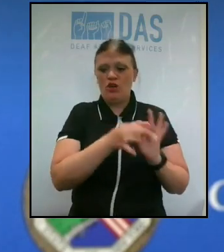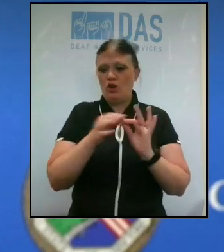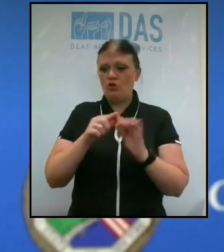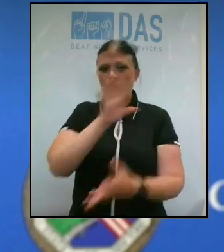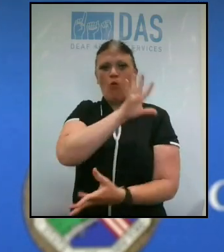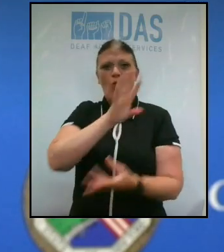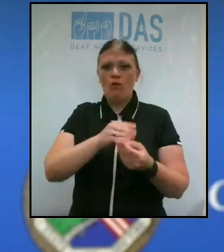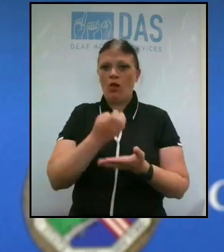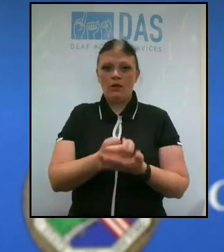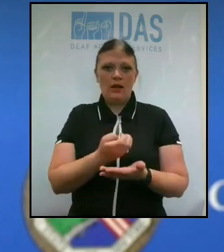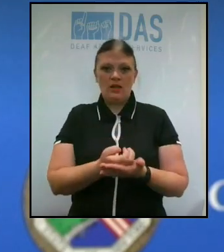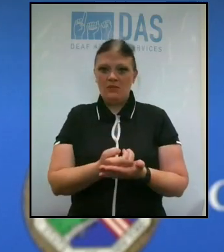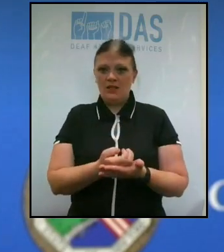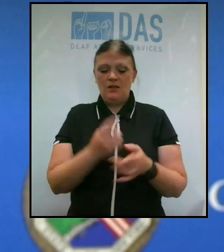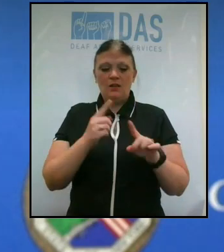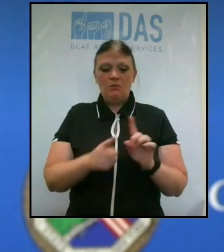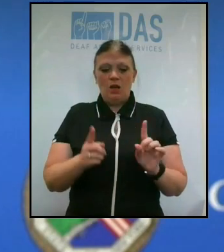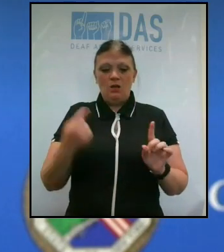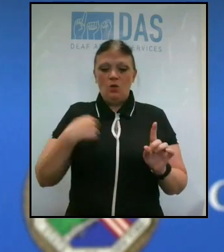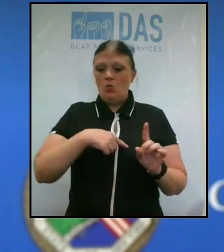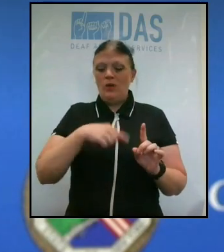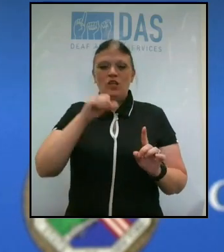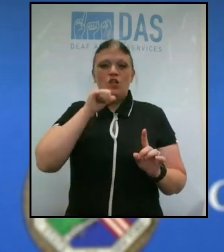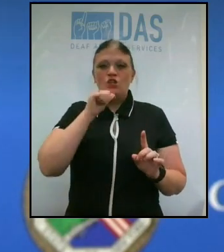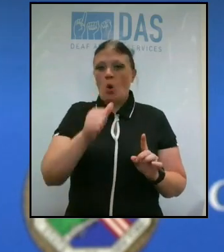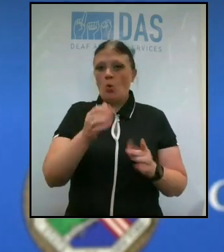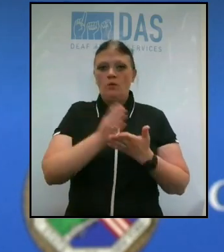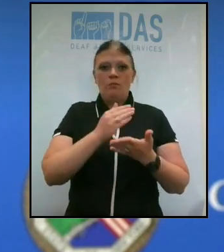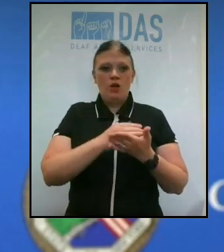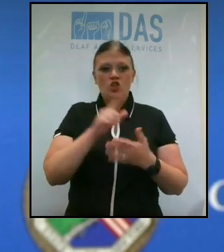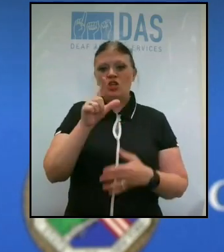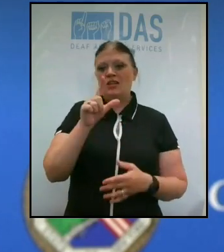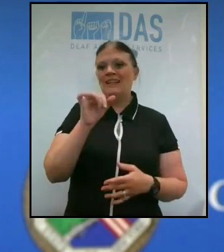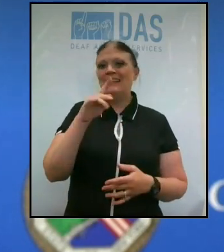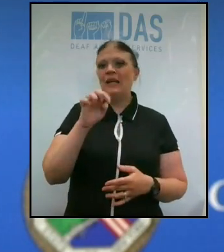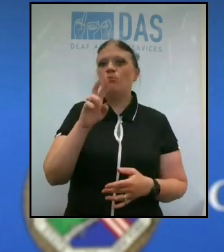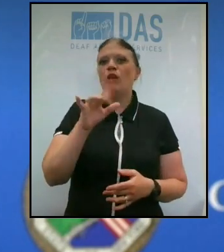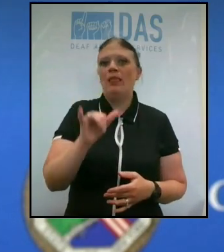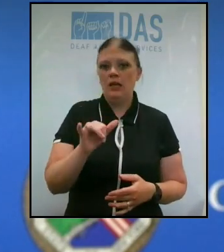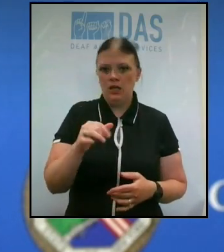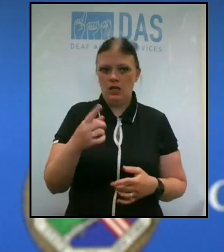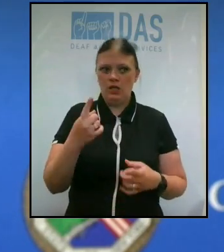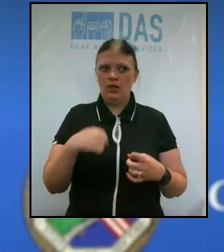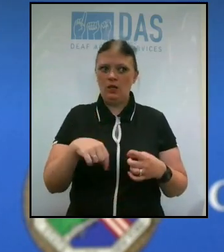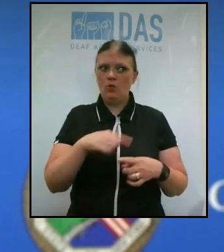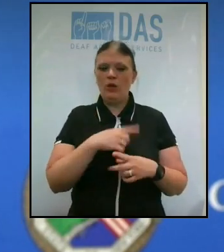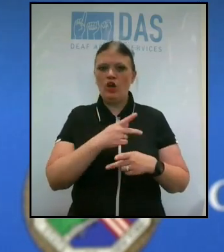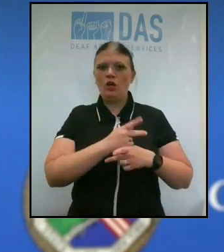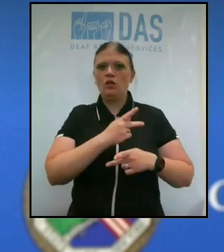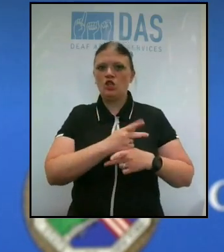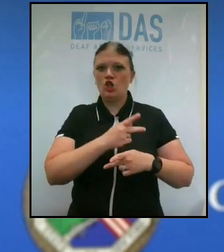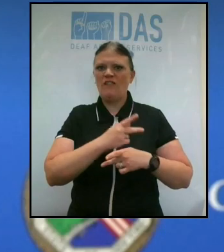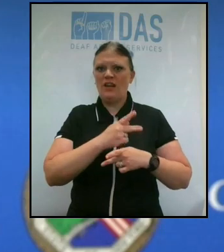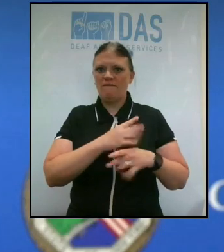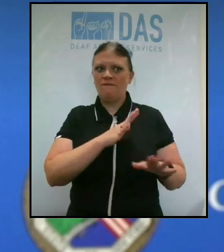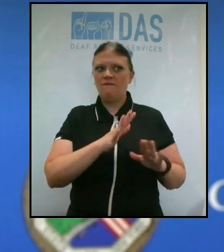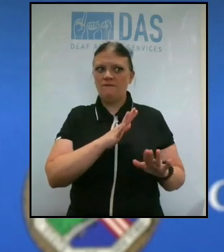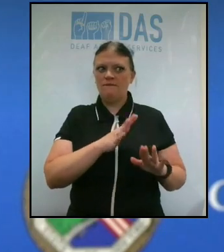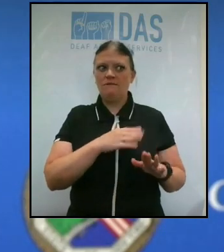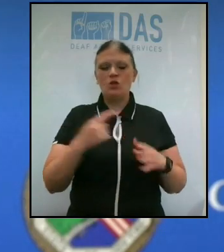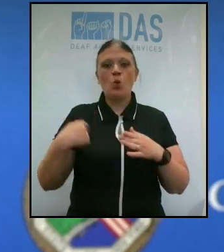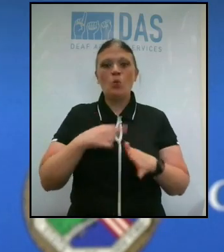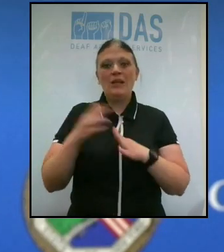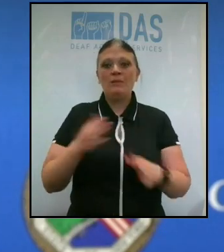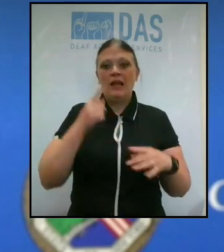overall economy. But we do not budget liberally, so to speak. We budget conservatively. So we kind of plan for the worst